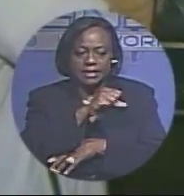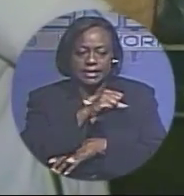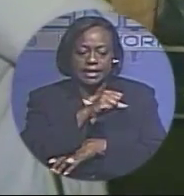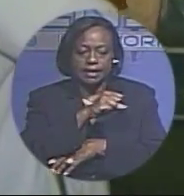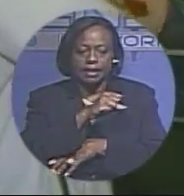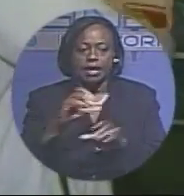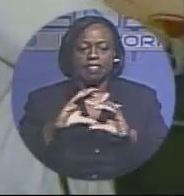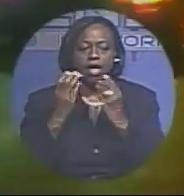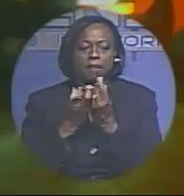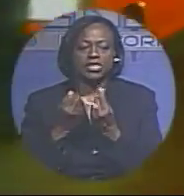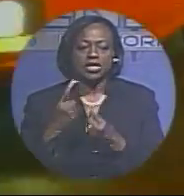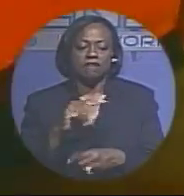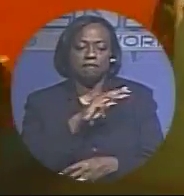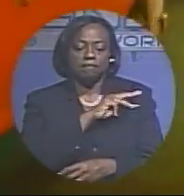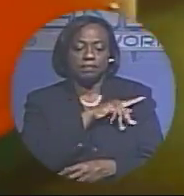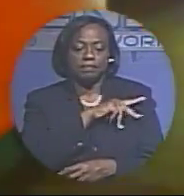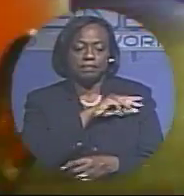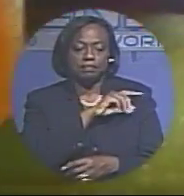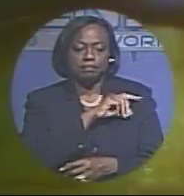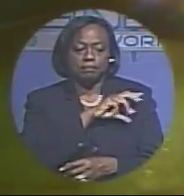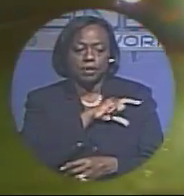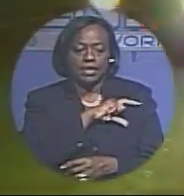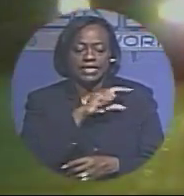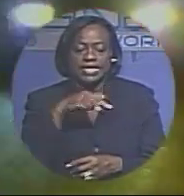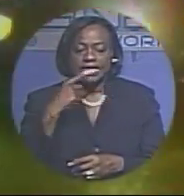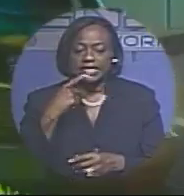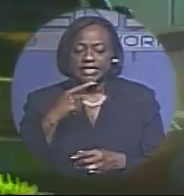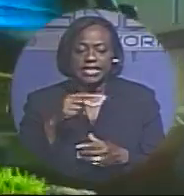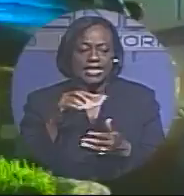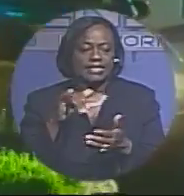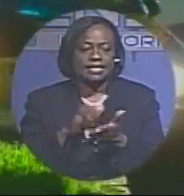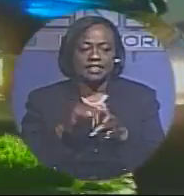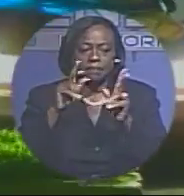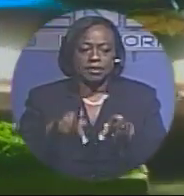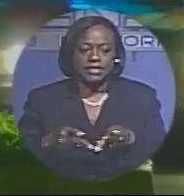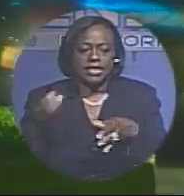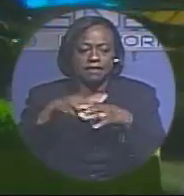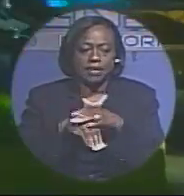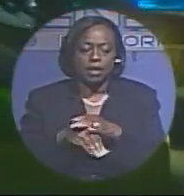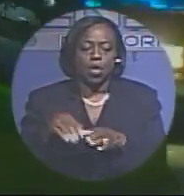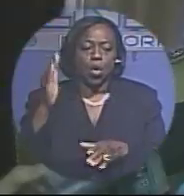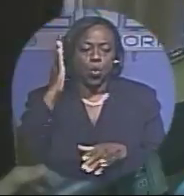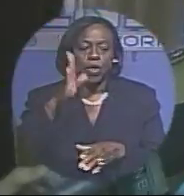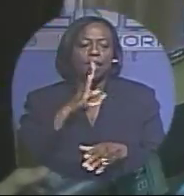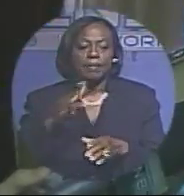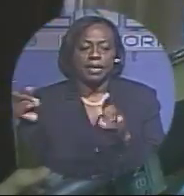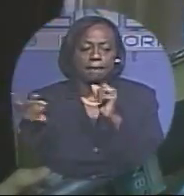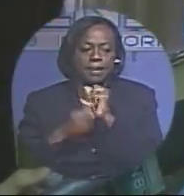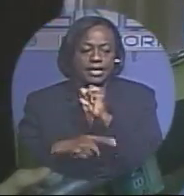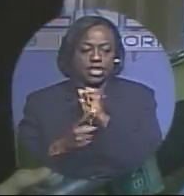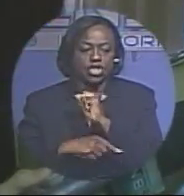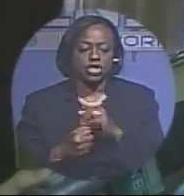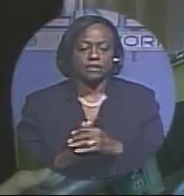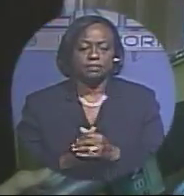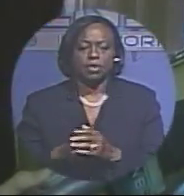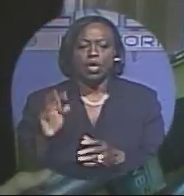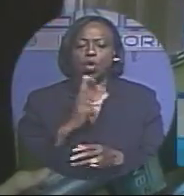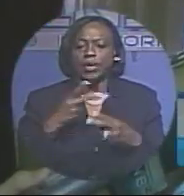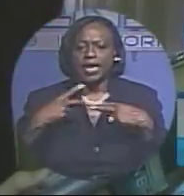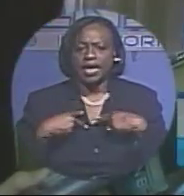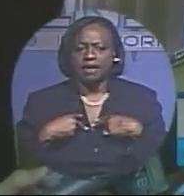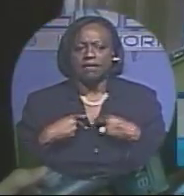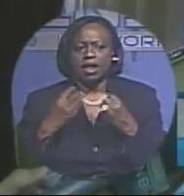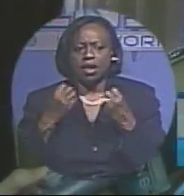Police says these activities are not condoned, and he assures the public that those involved will be prosecuted. We have a significant loss of life,